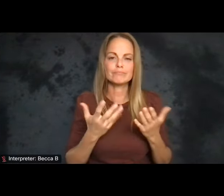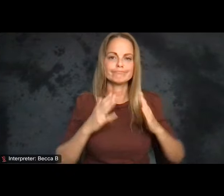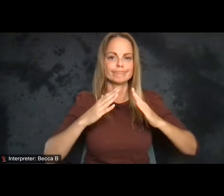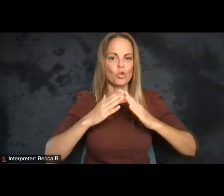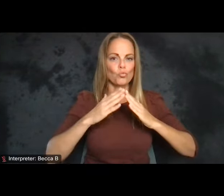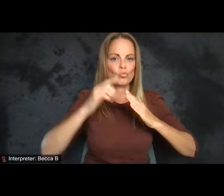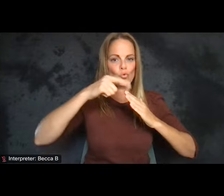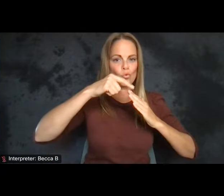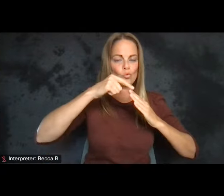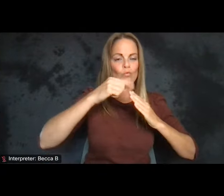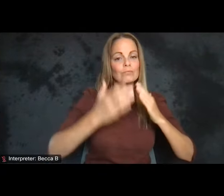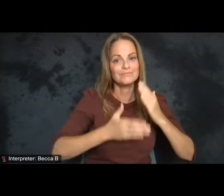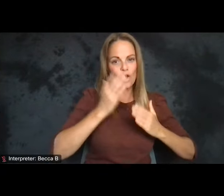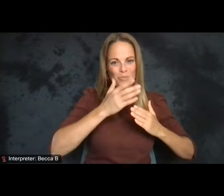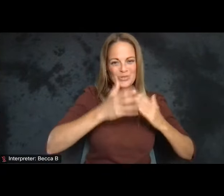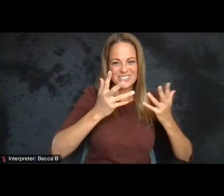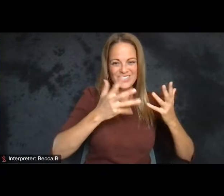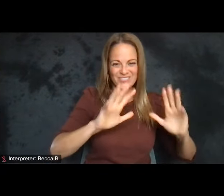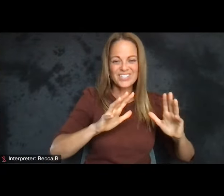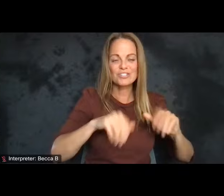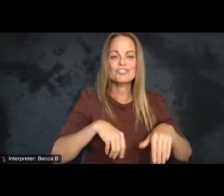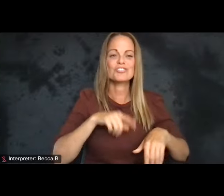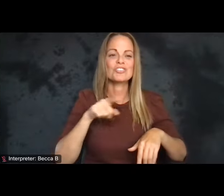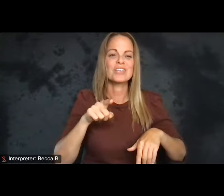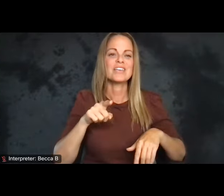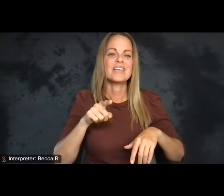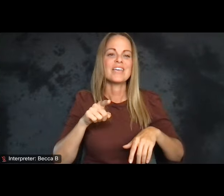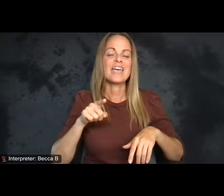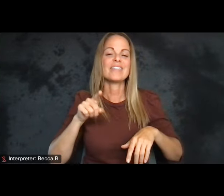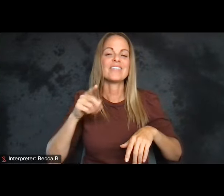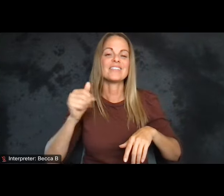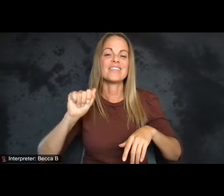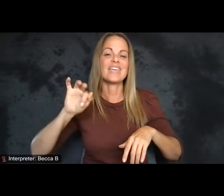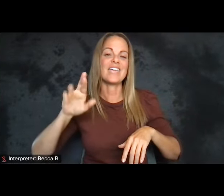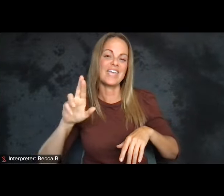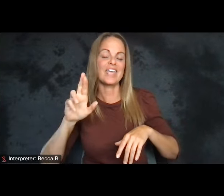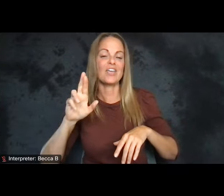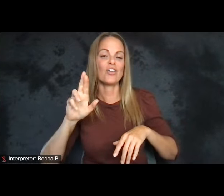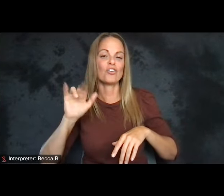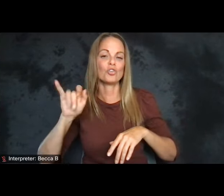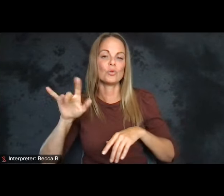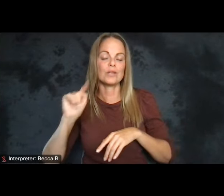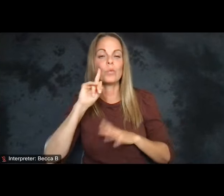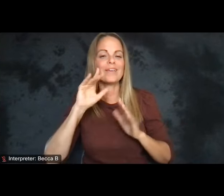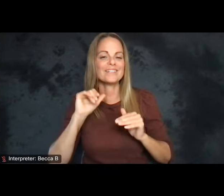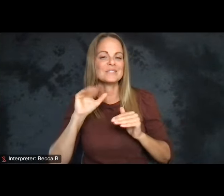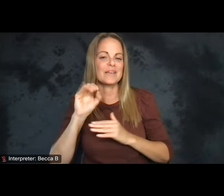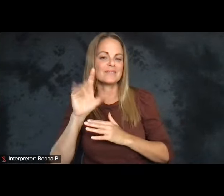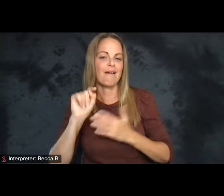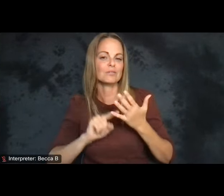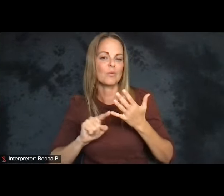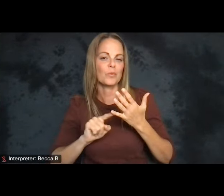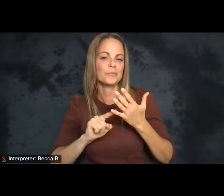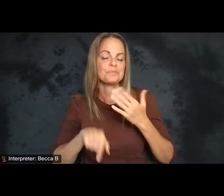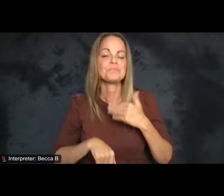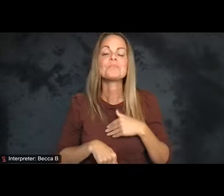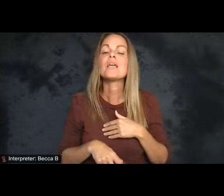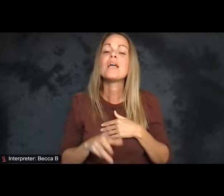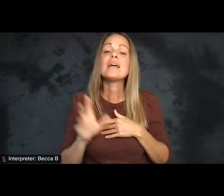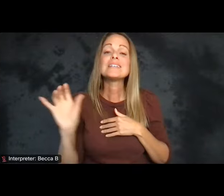near complete now, and the makeup air unit is expected by the end of October. And then likewise, we're doing something similar